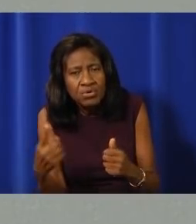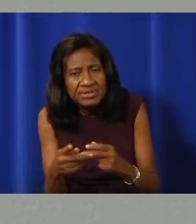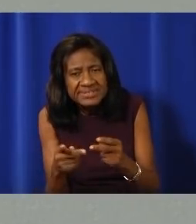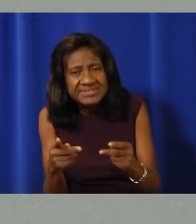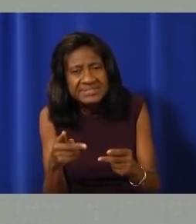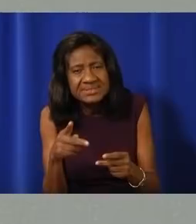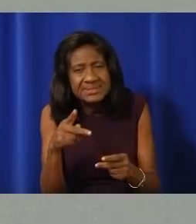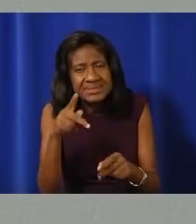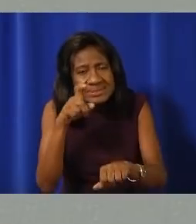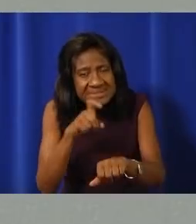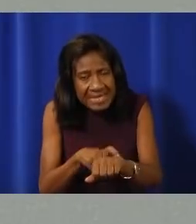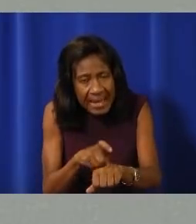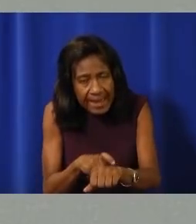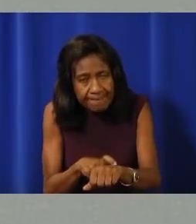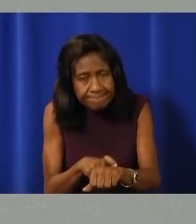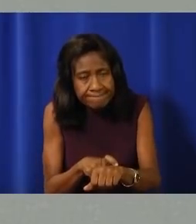a